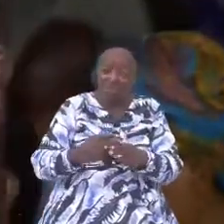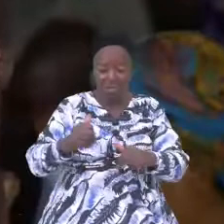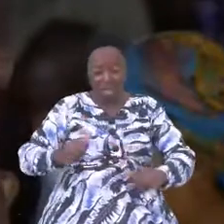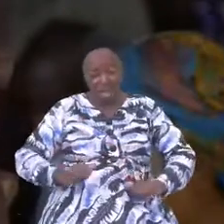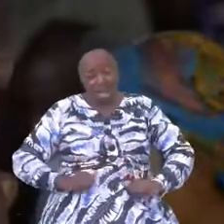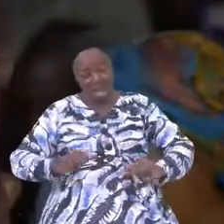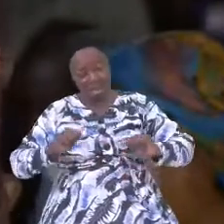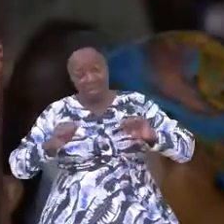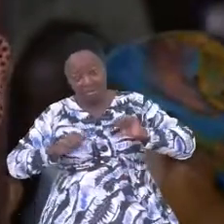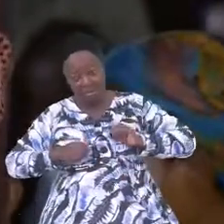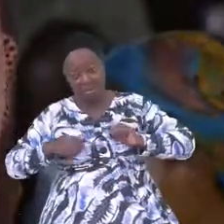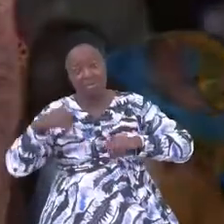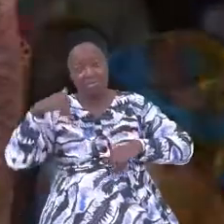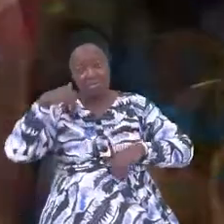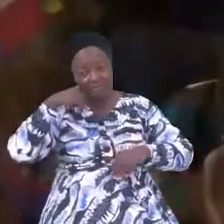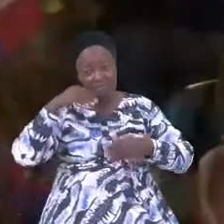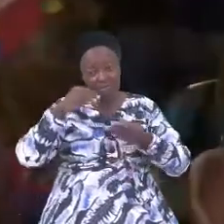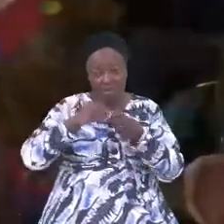name,